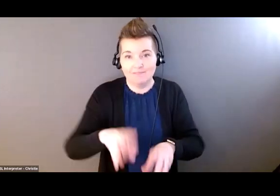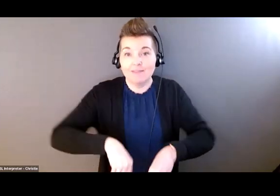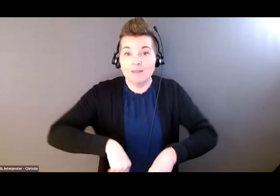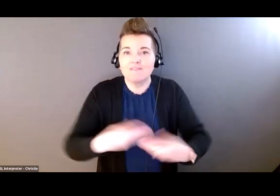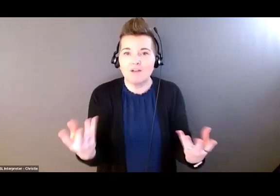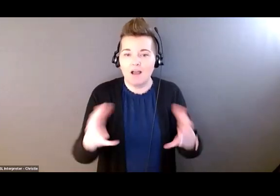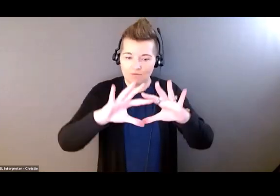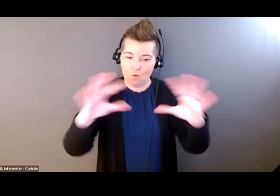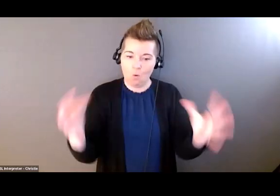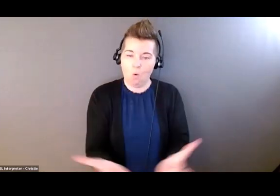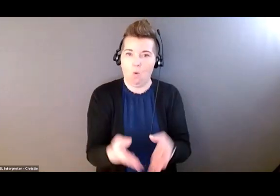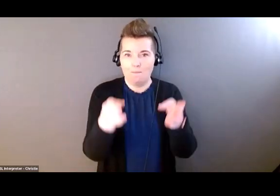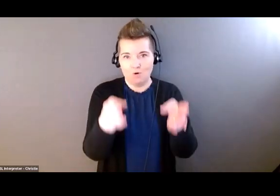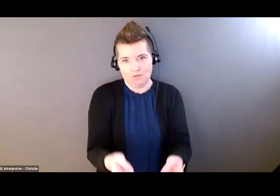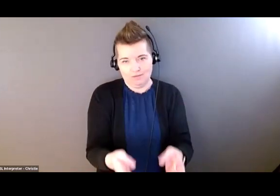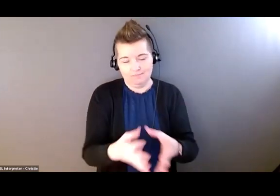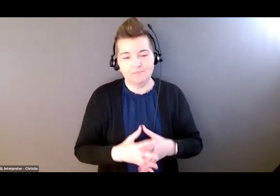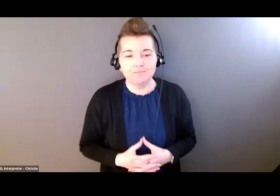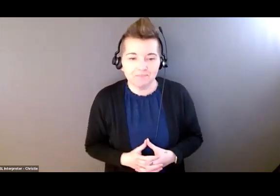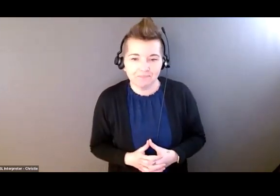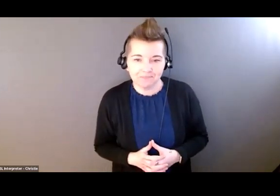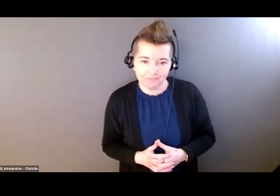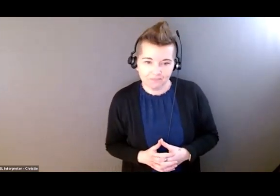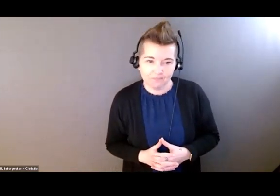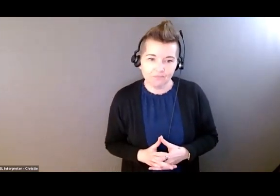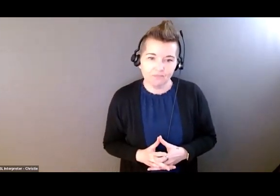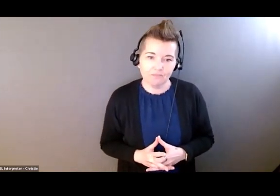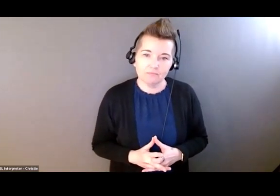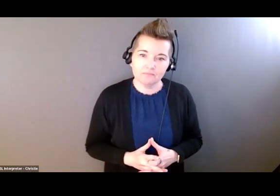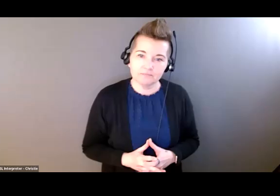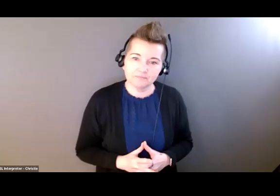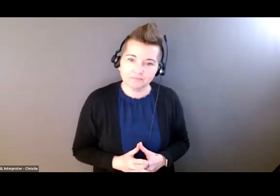at George's house. Next slide.